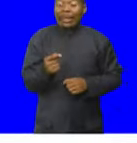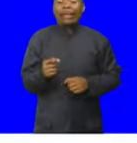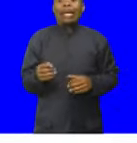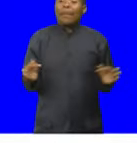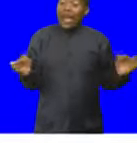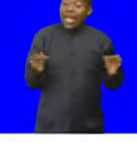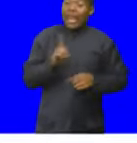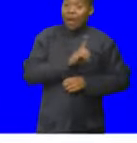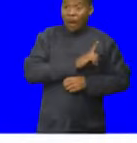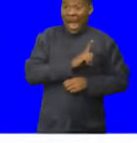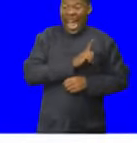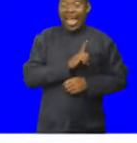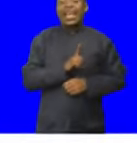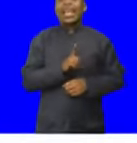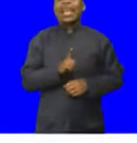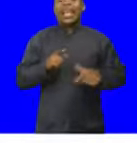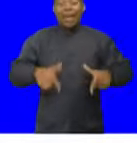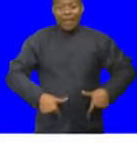nemfuyo.